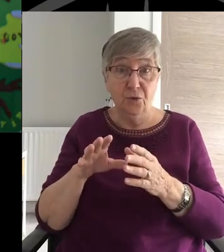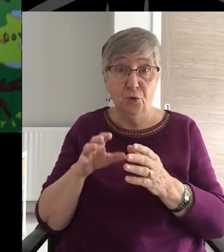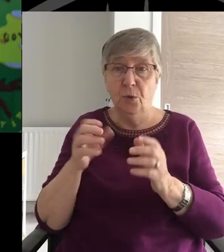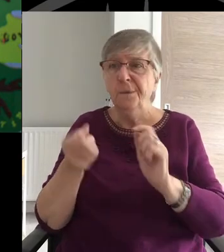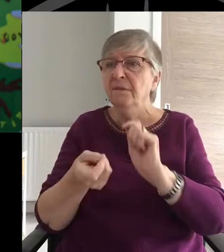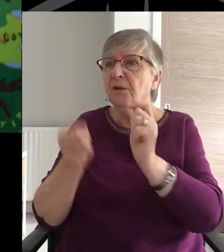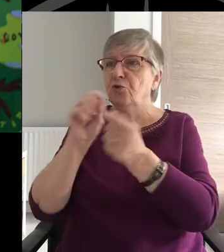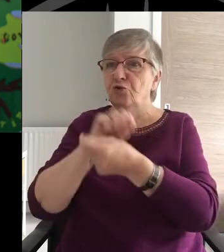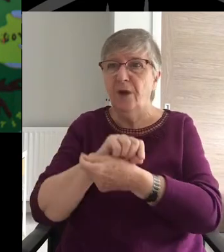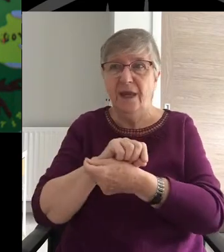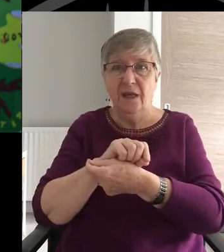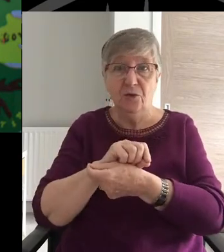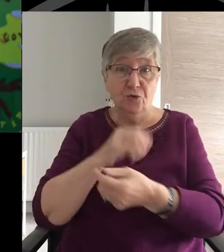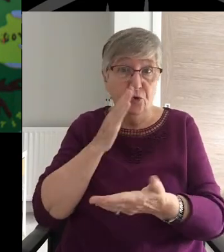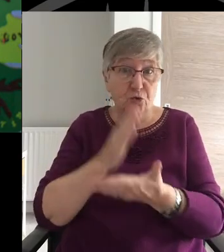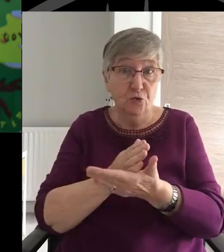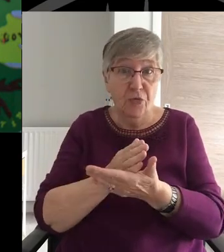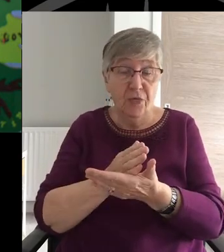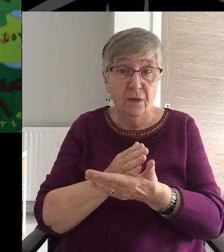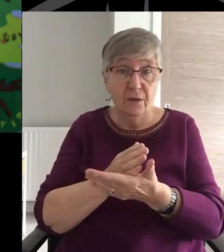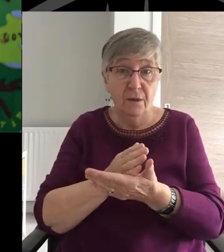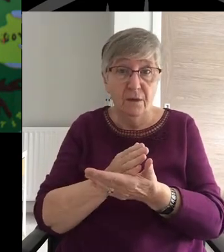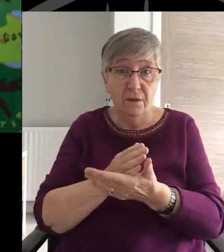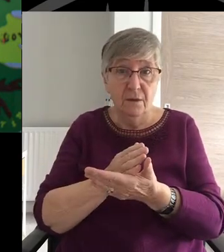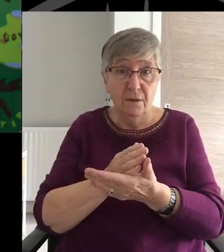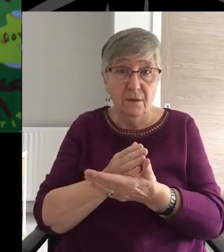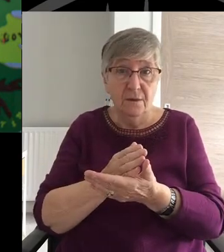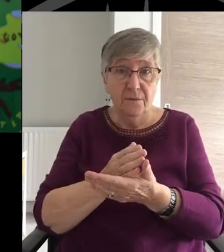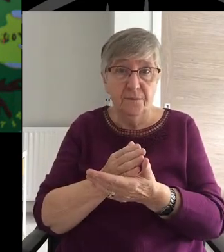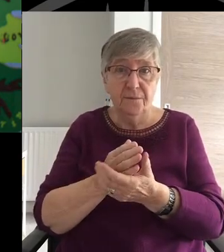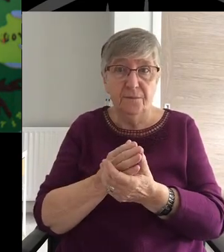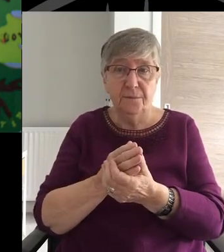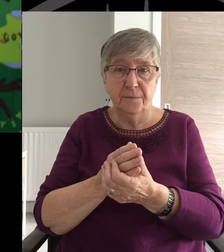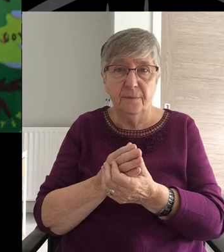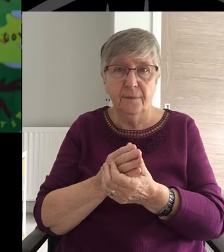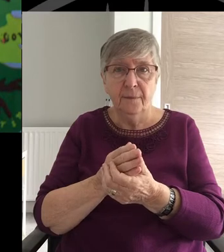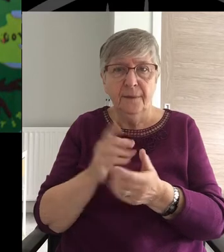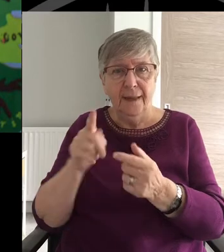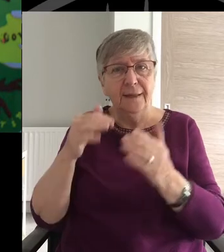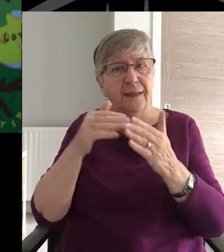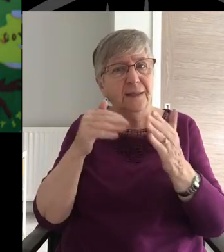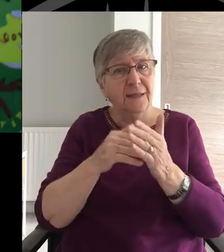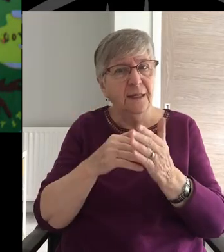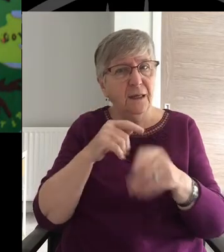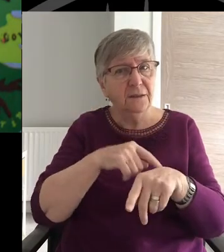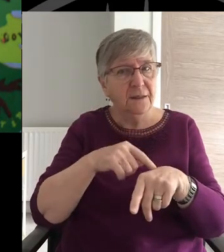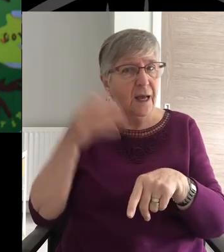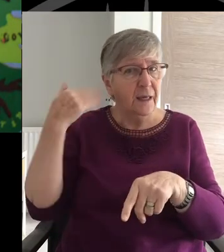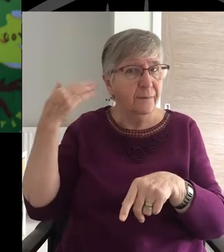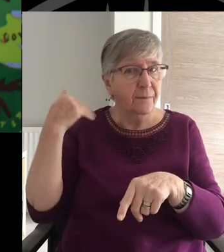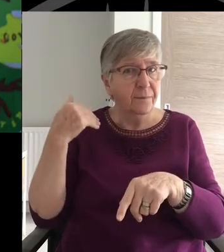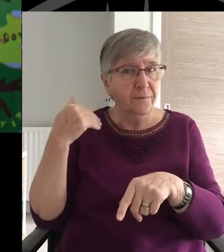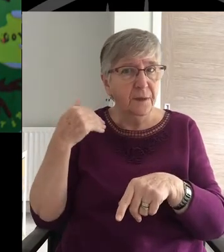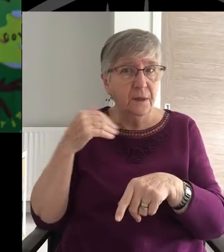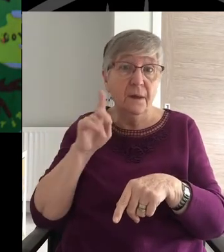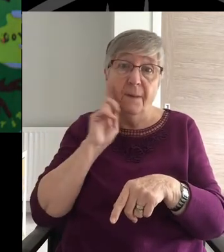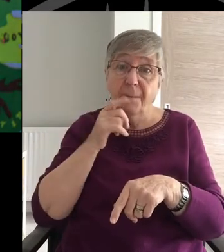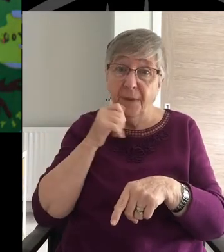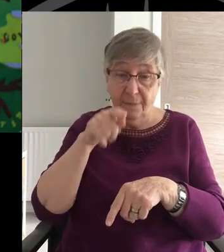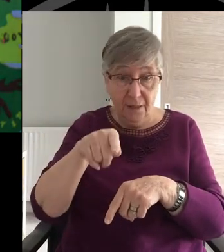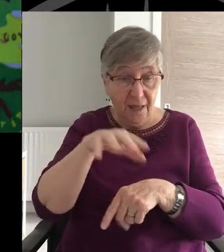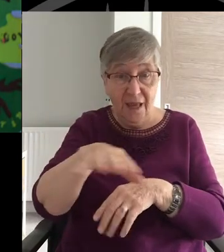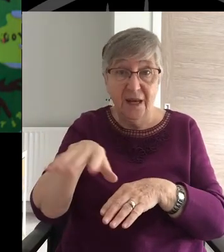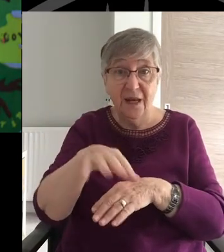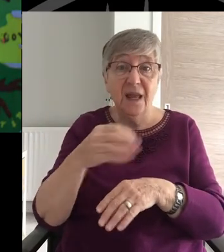reinterpret in a way that has little to do with reality. And in Ezekiel's time, there were still those in Israel, still part